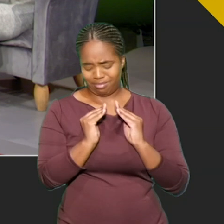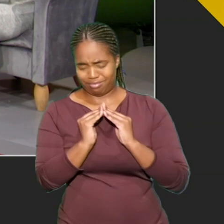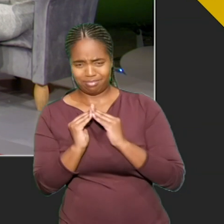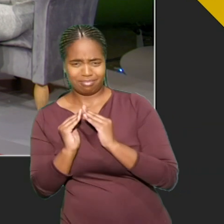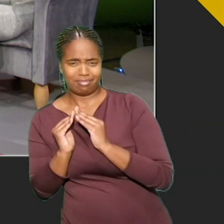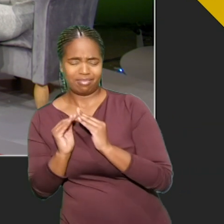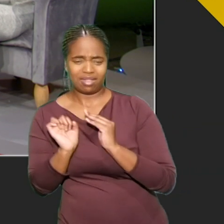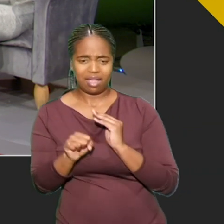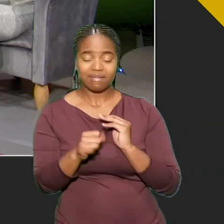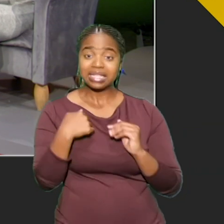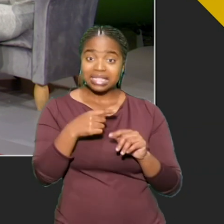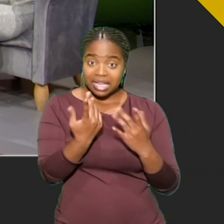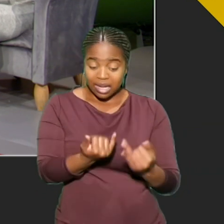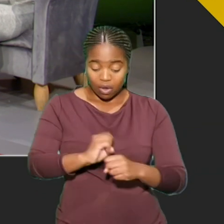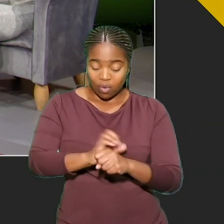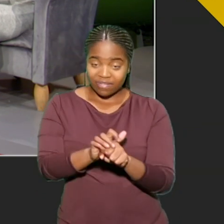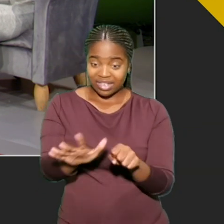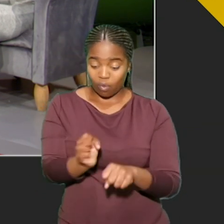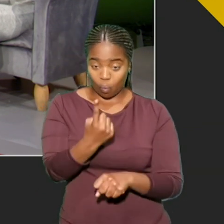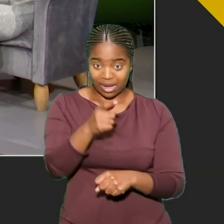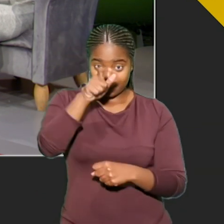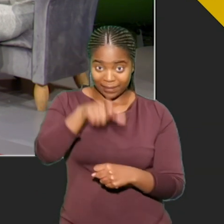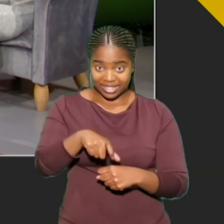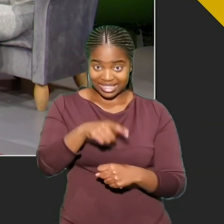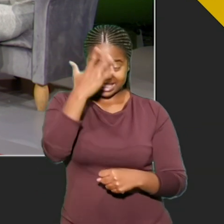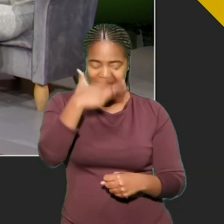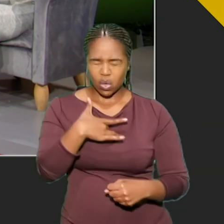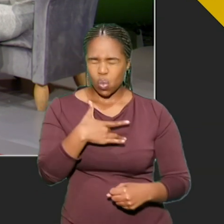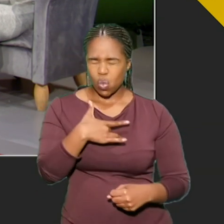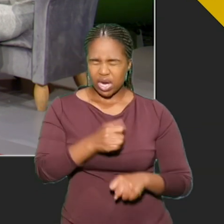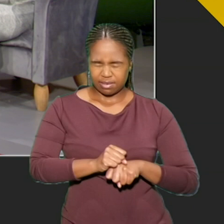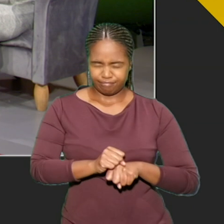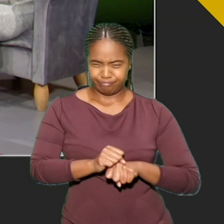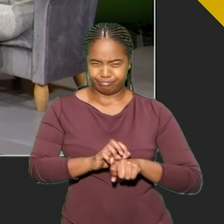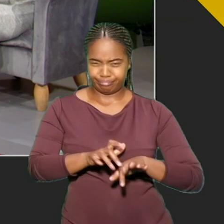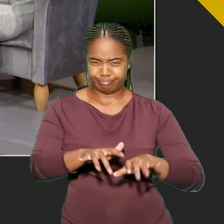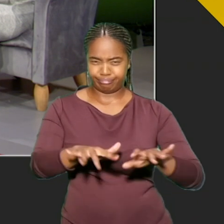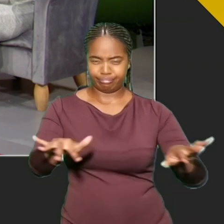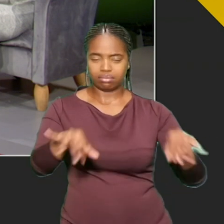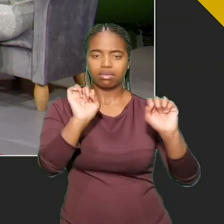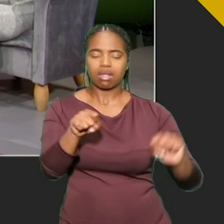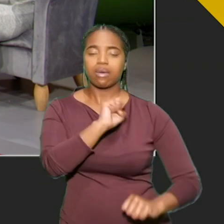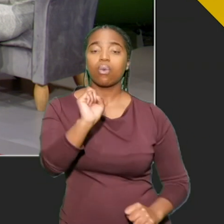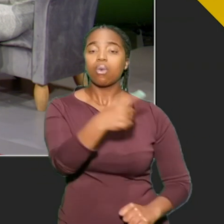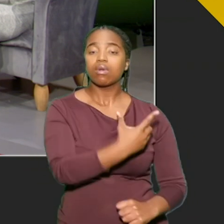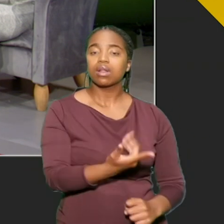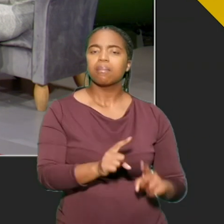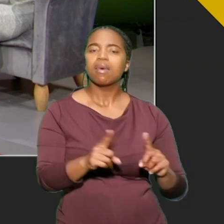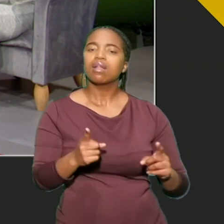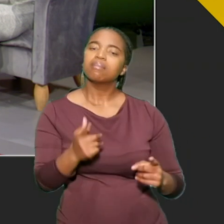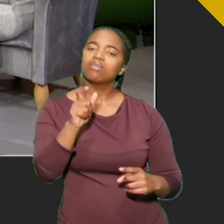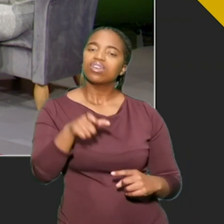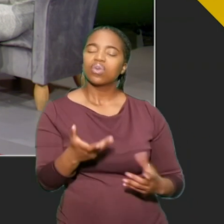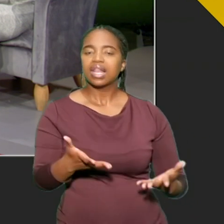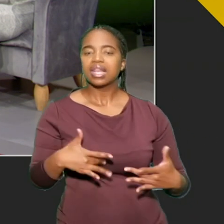of the times like now with COVID-19. Oh yeah, to in a space like that, agule, it's so quick for it to spread as compared to umuntu ohlala